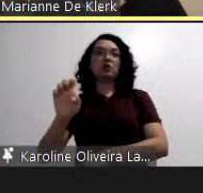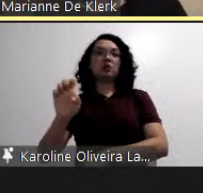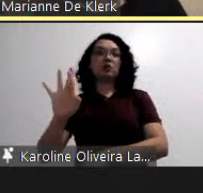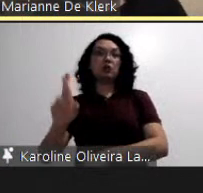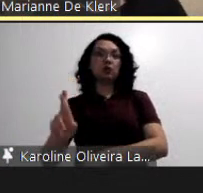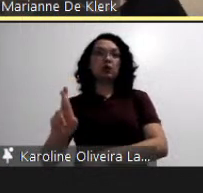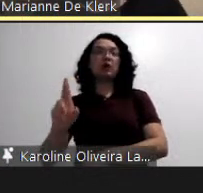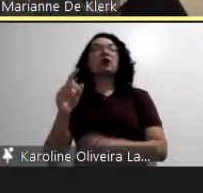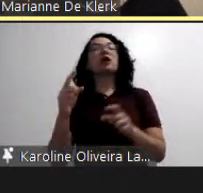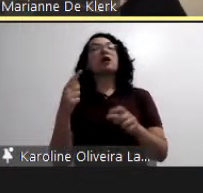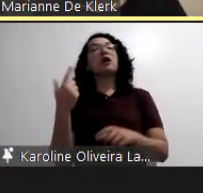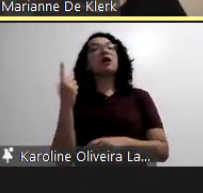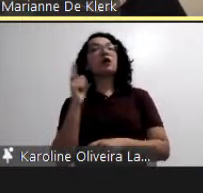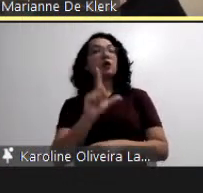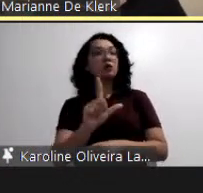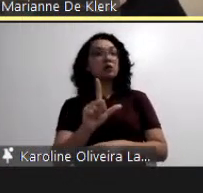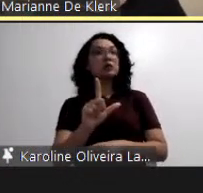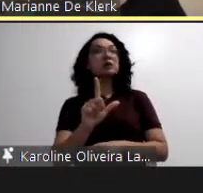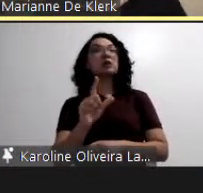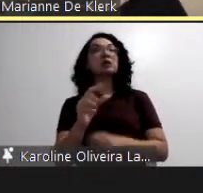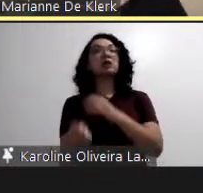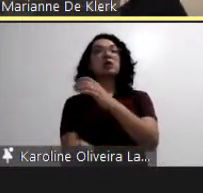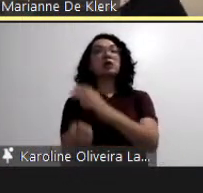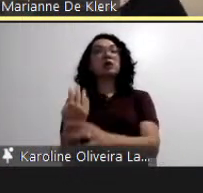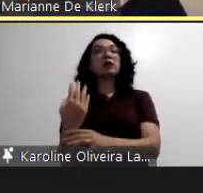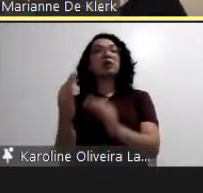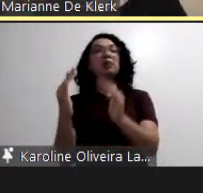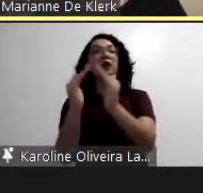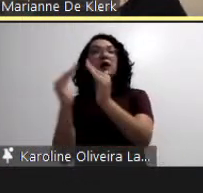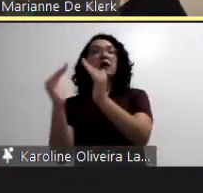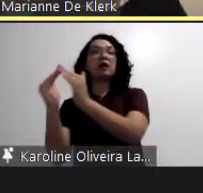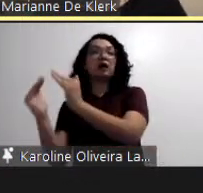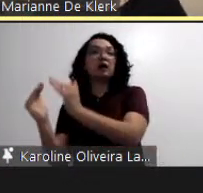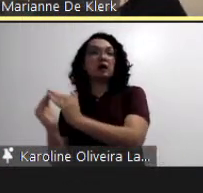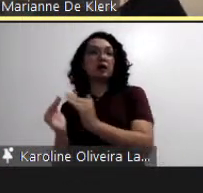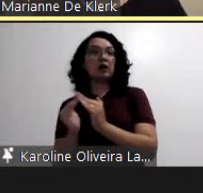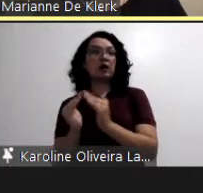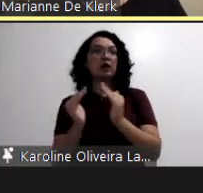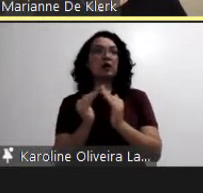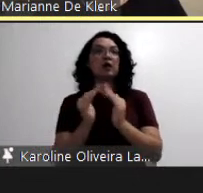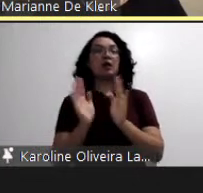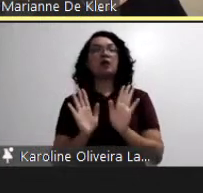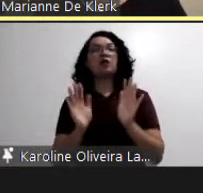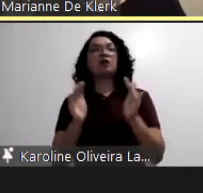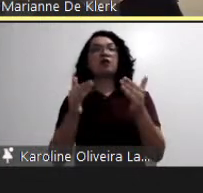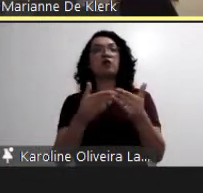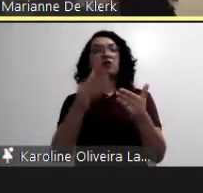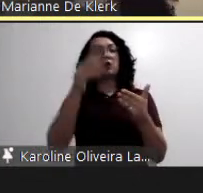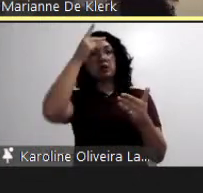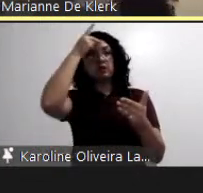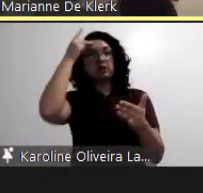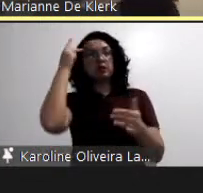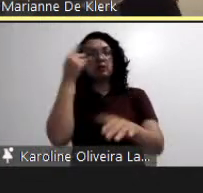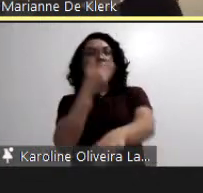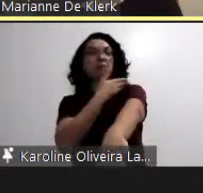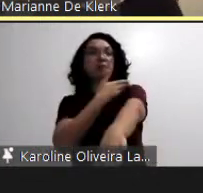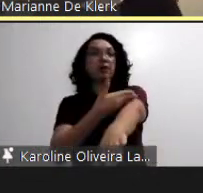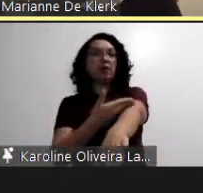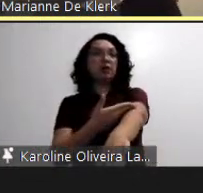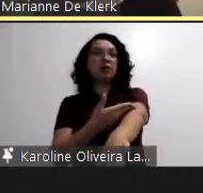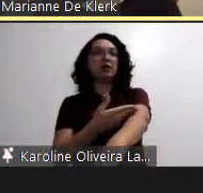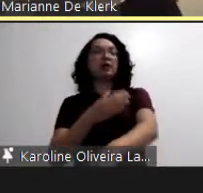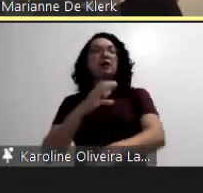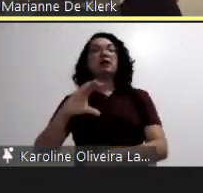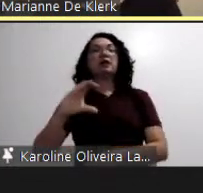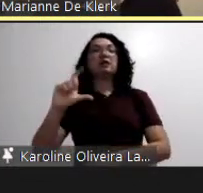to a black neighborhood, was completely demolished to make way for this project. And again, I just want to show you the block development to